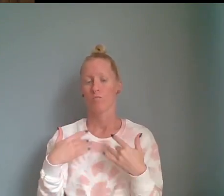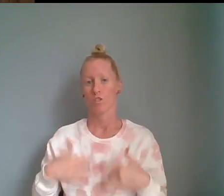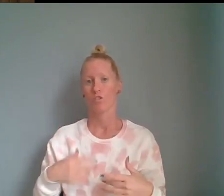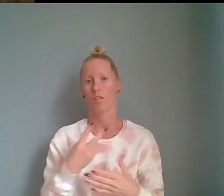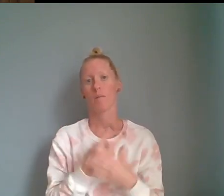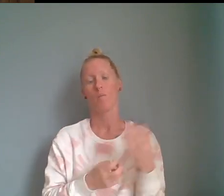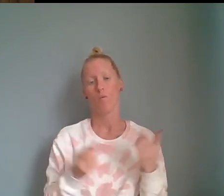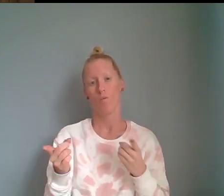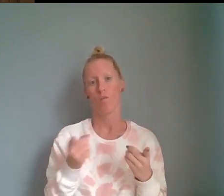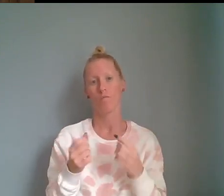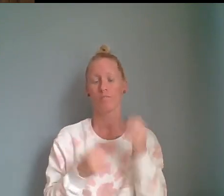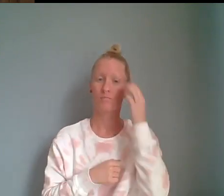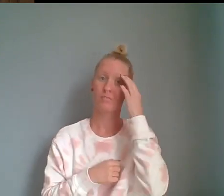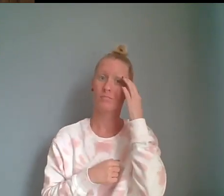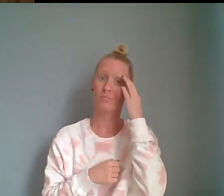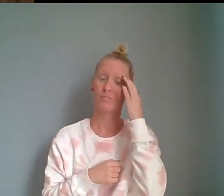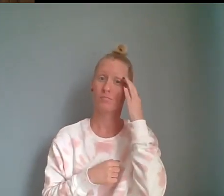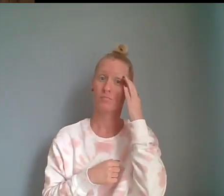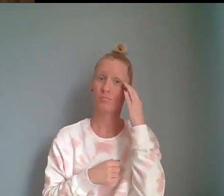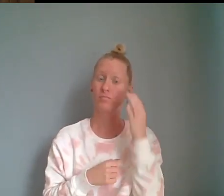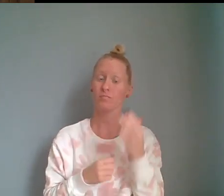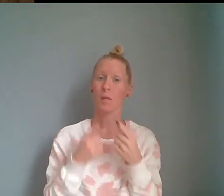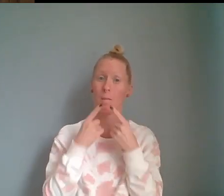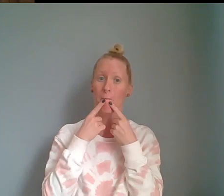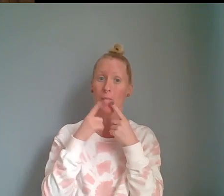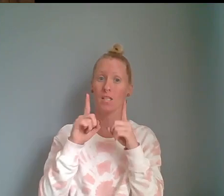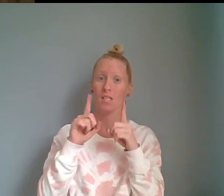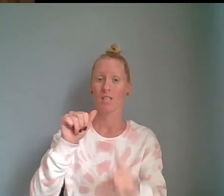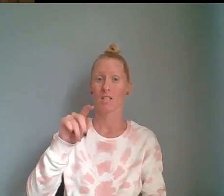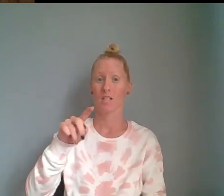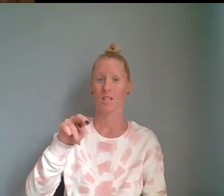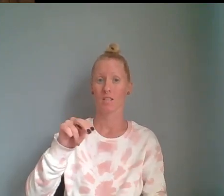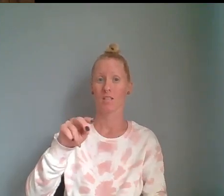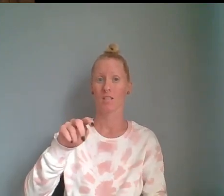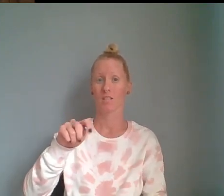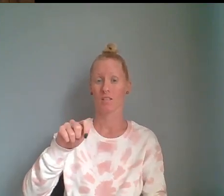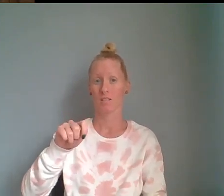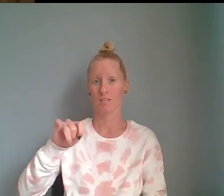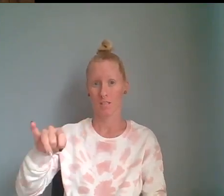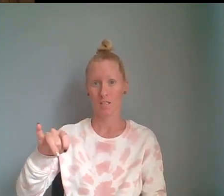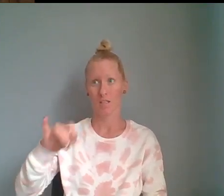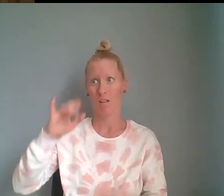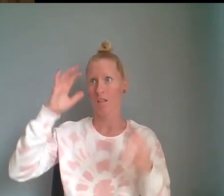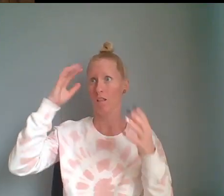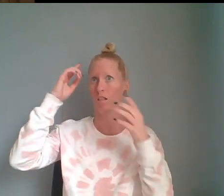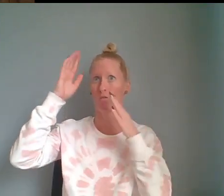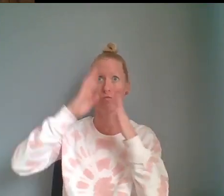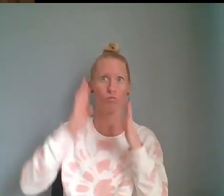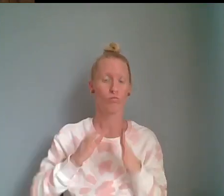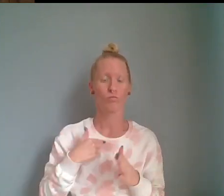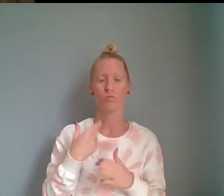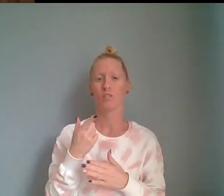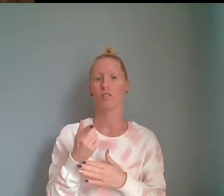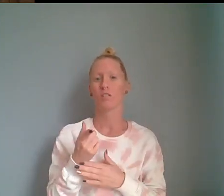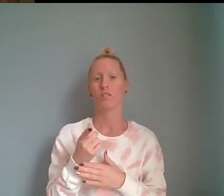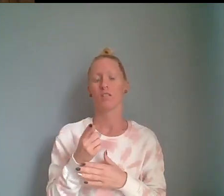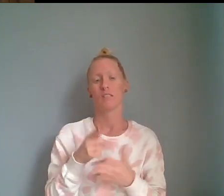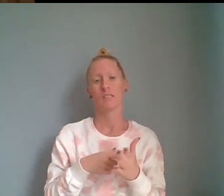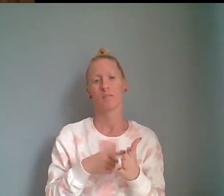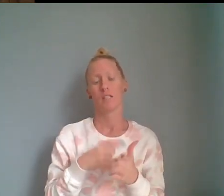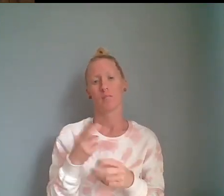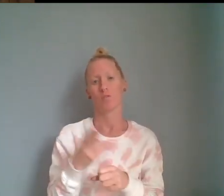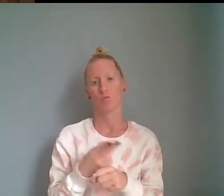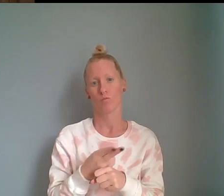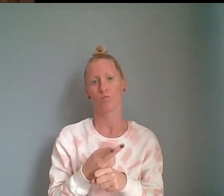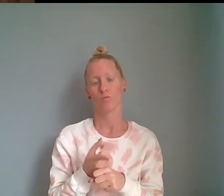And then finally, antipsychotic medications, that is those that help people who've lost touch with reality, are sometimes used to treat the mood